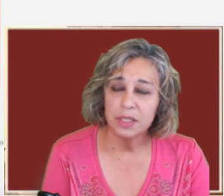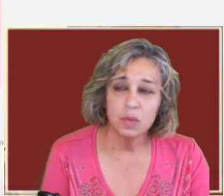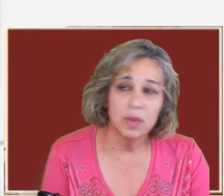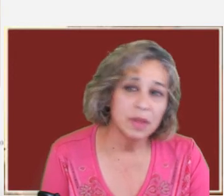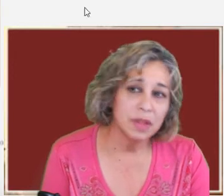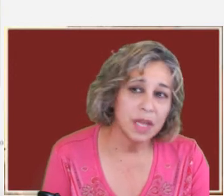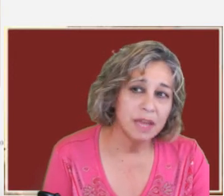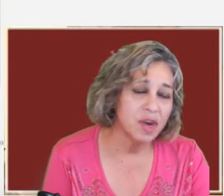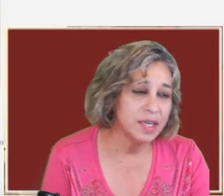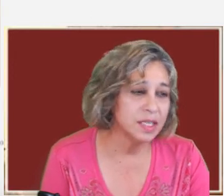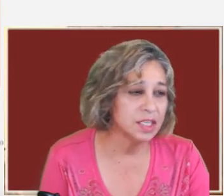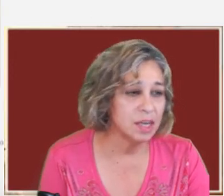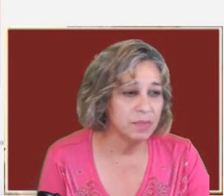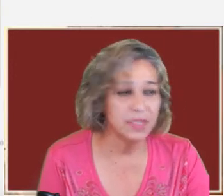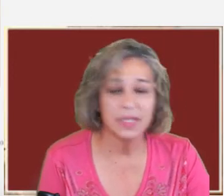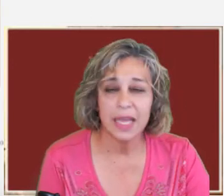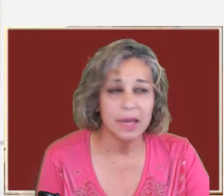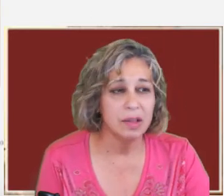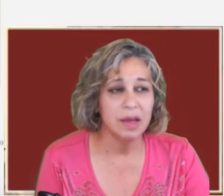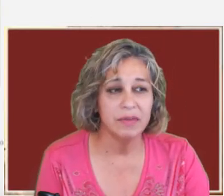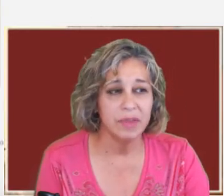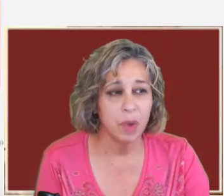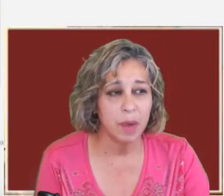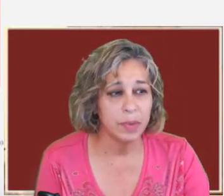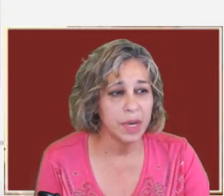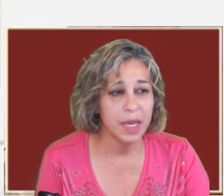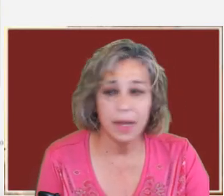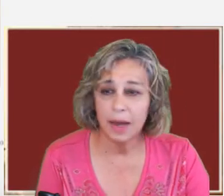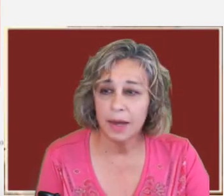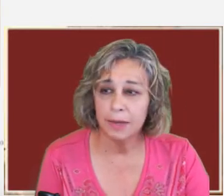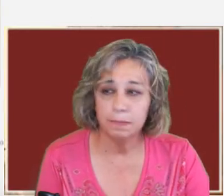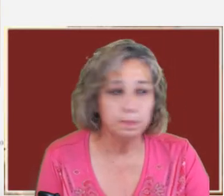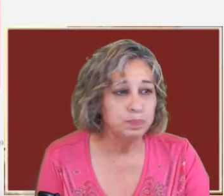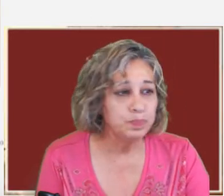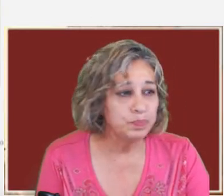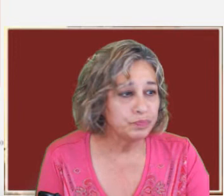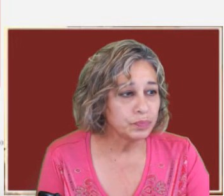is, they tried to stop the sale of the property,